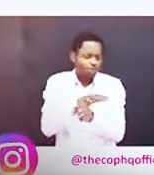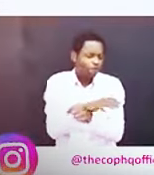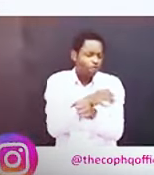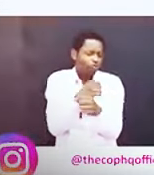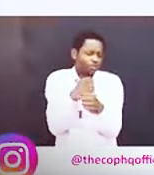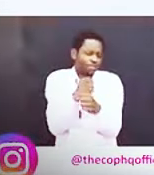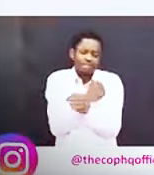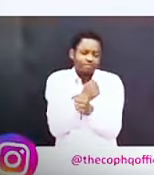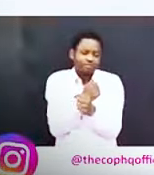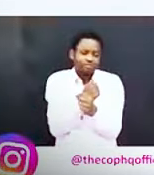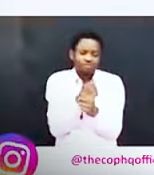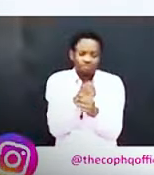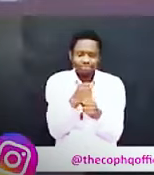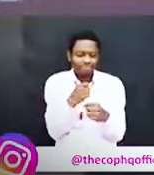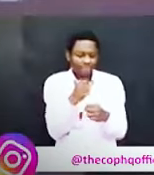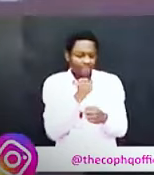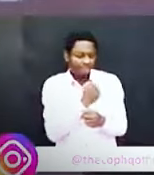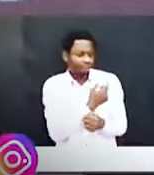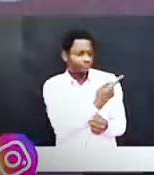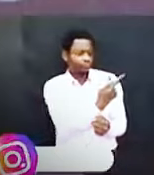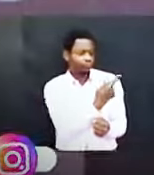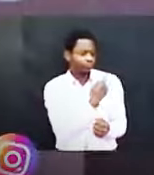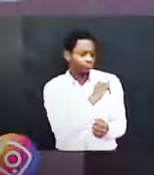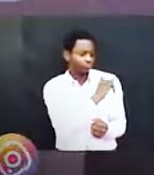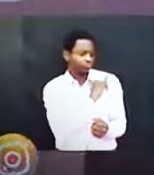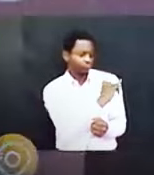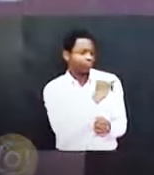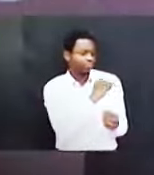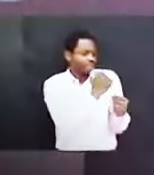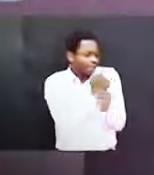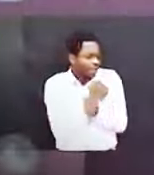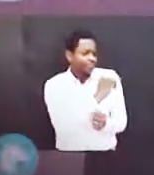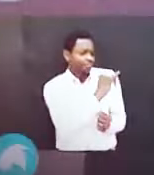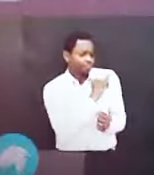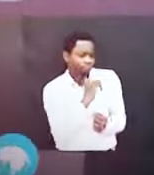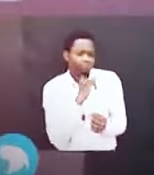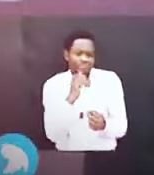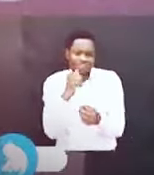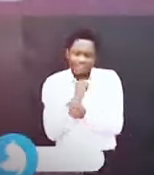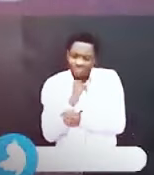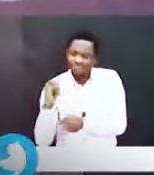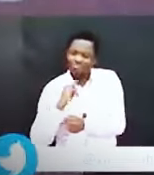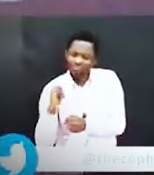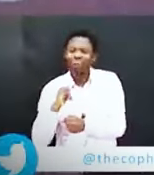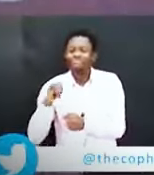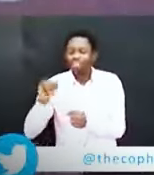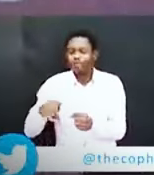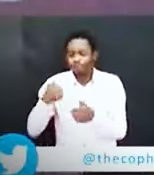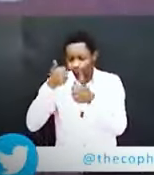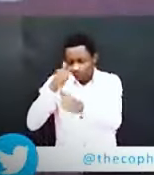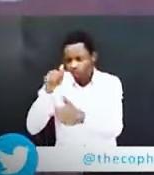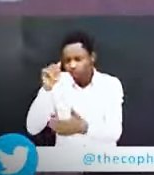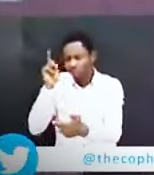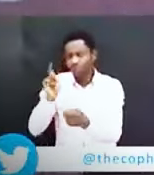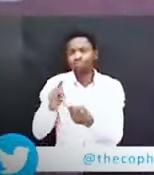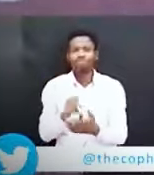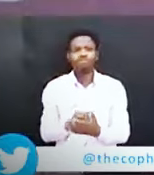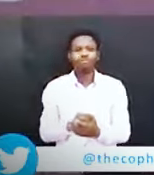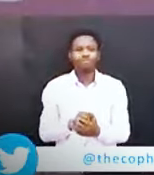set before them. They gaze at it and they try to live according to it. Richard